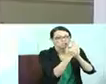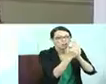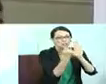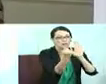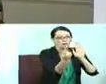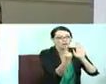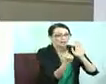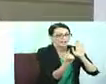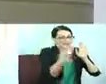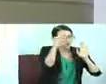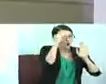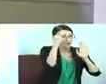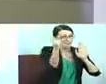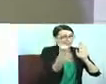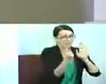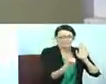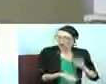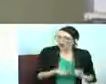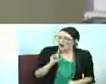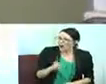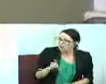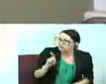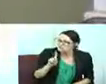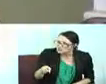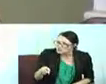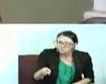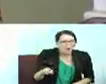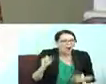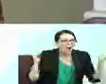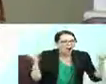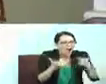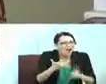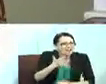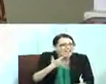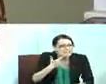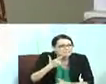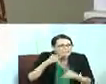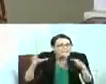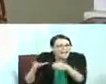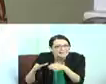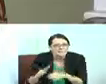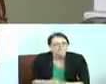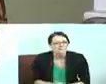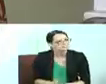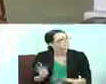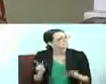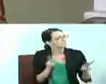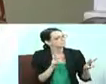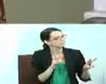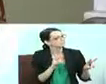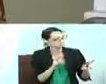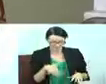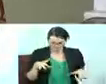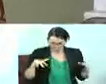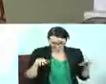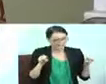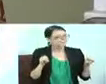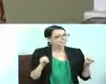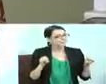in, and he said, are y'all lesbians? And everybody in the choir said,